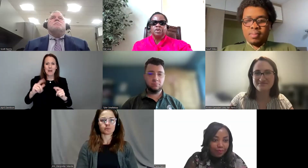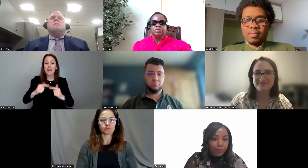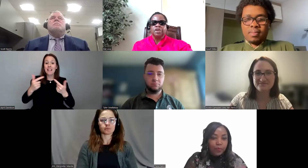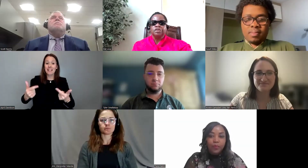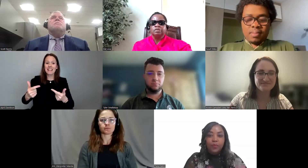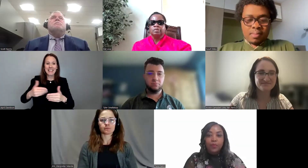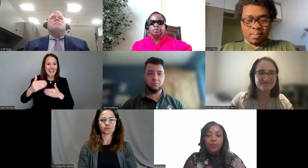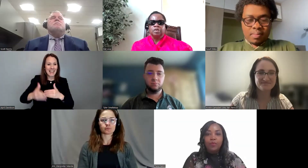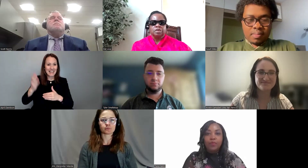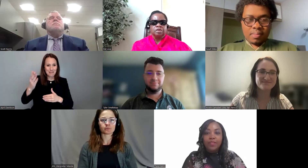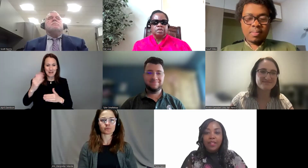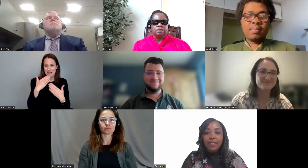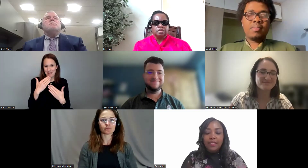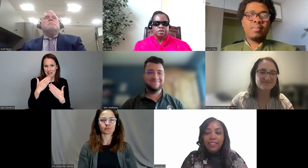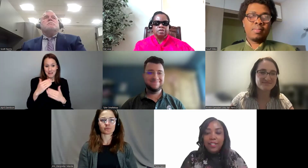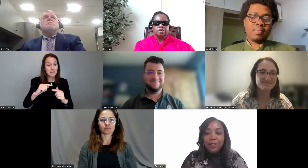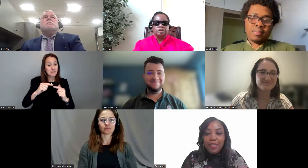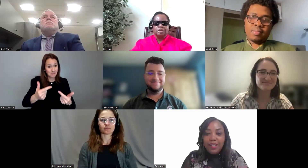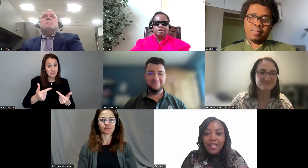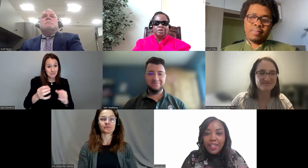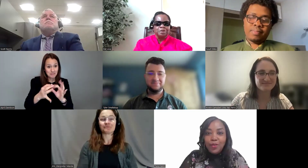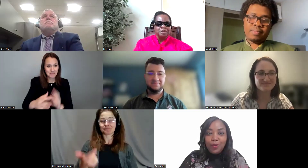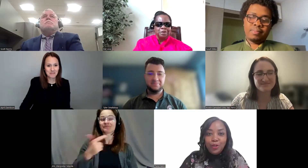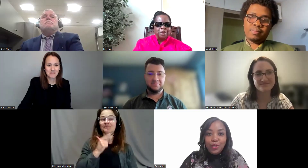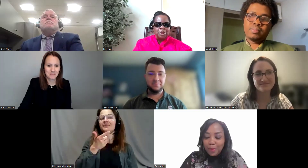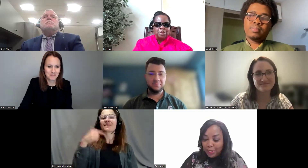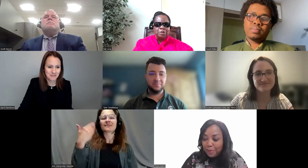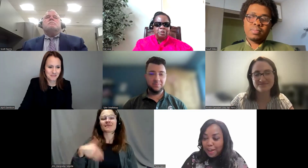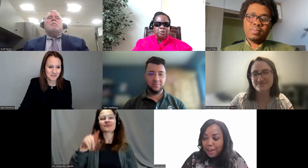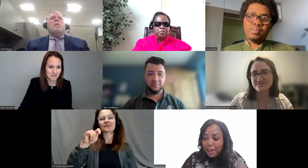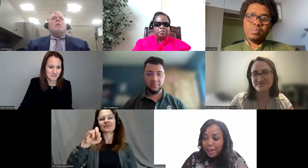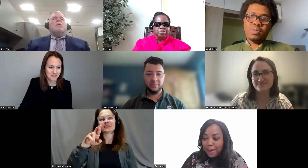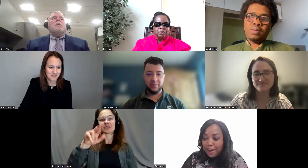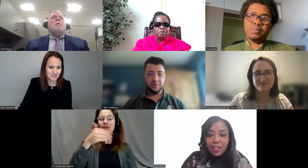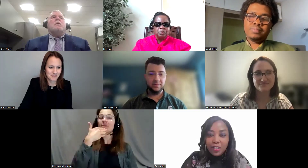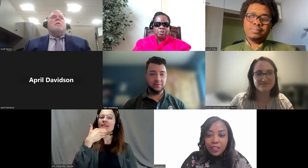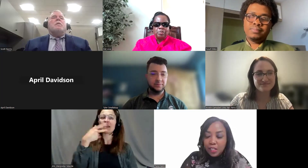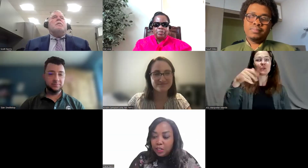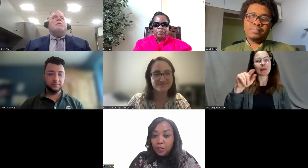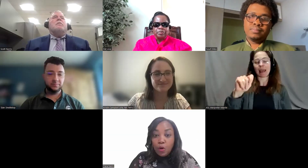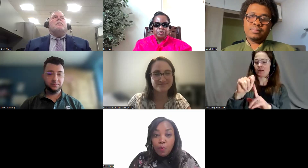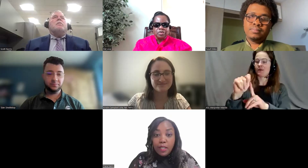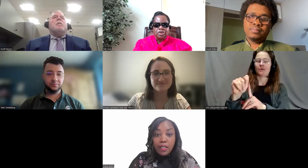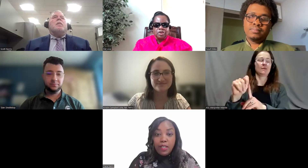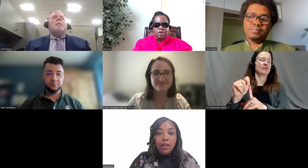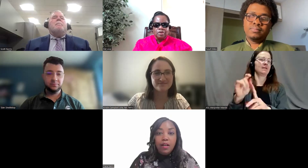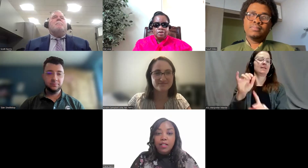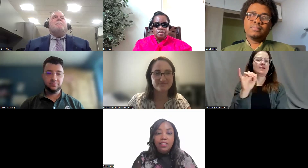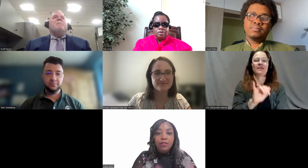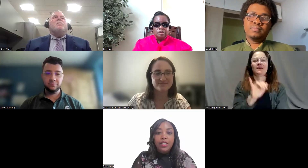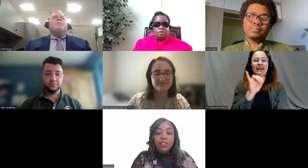next speaker. Thank you. This is Tiara speaking. Thank you so much, Pat, for that. You gave us so